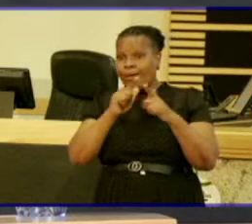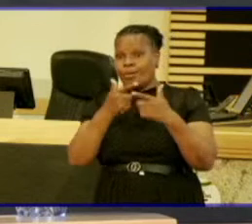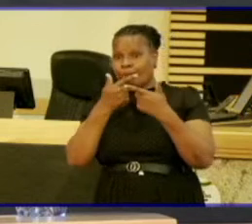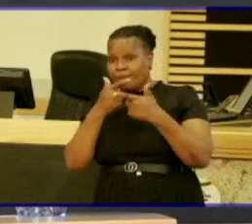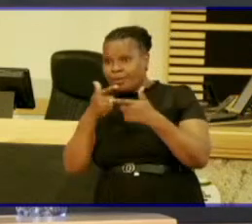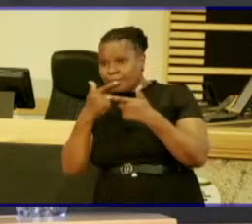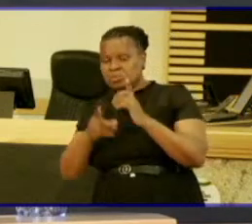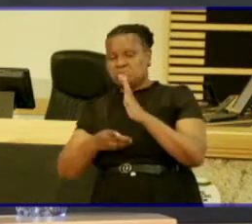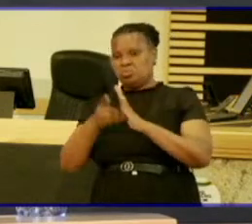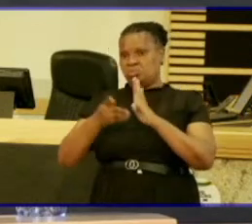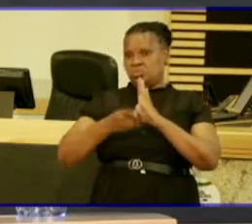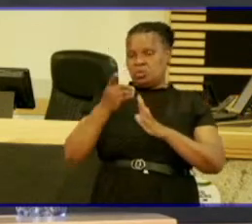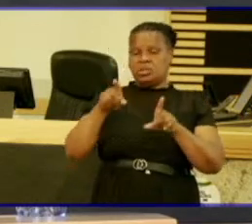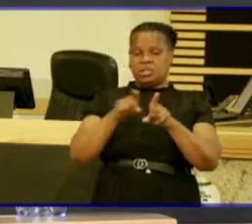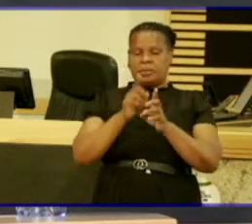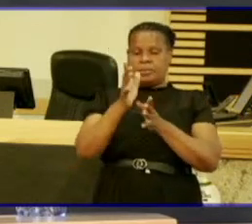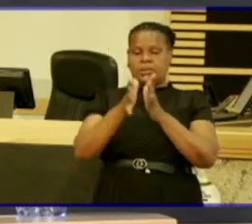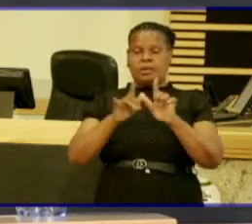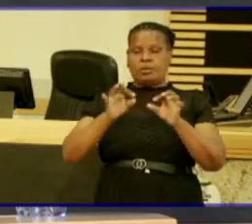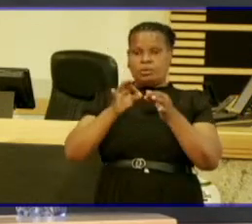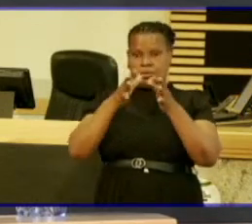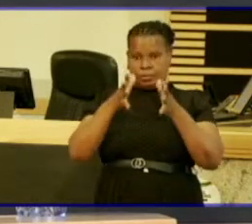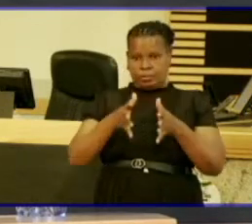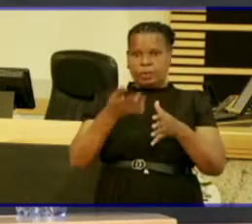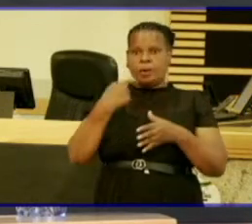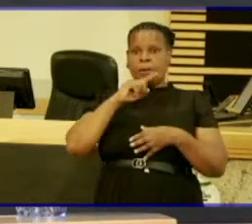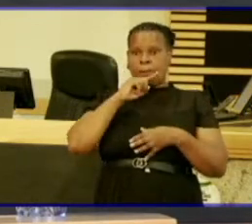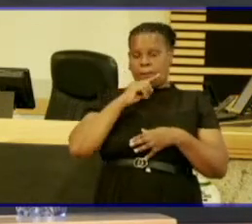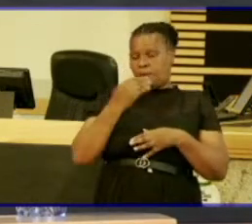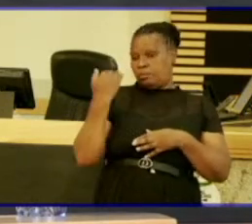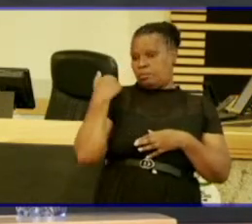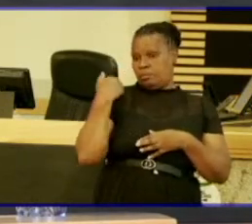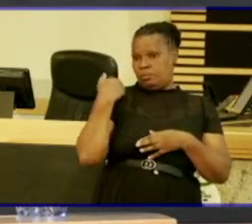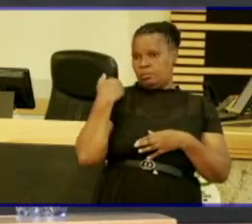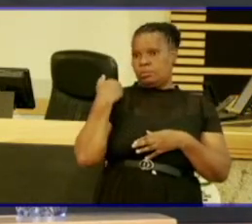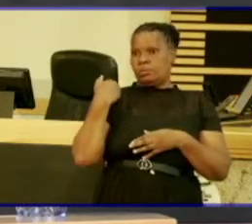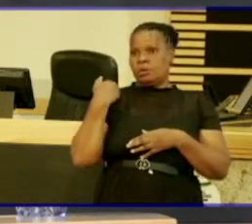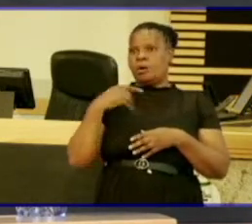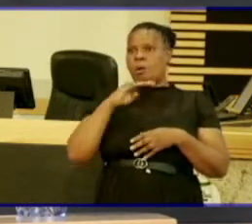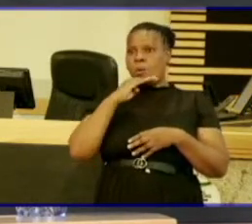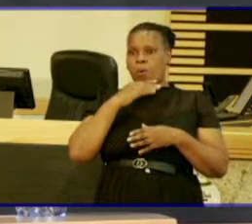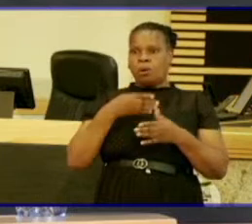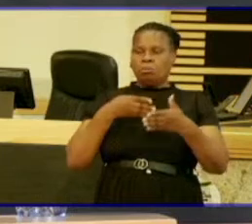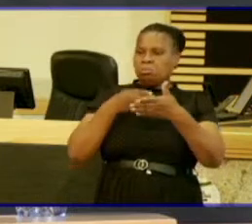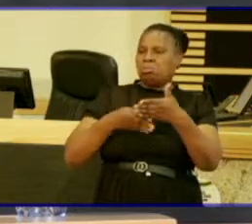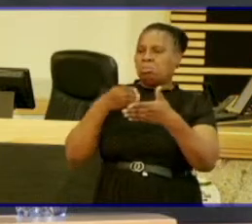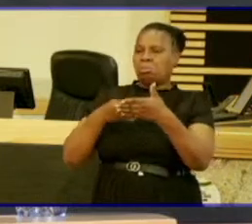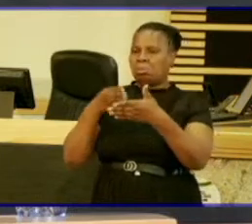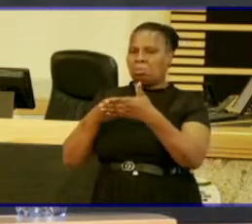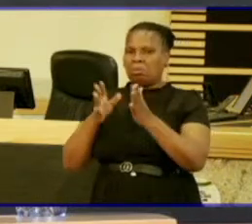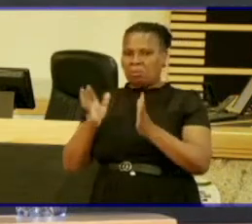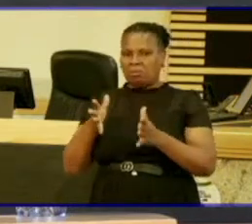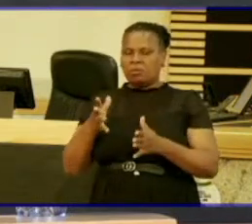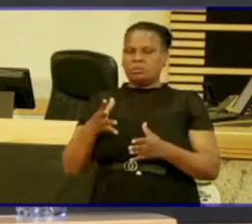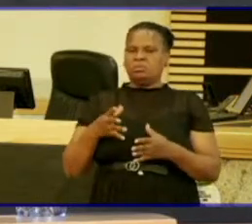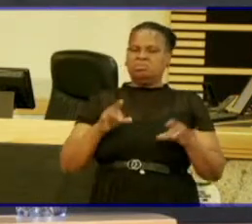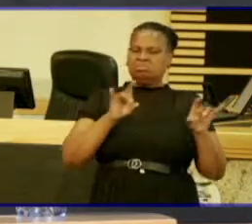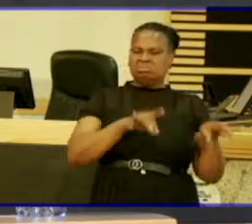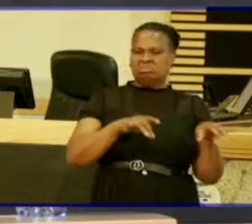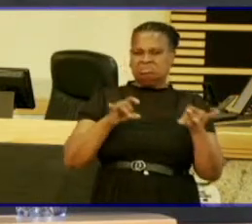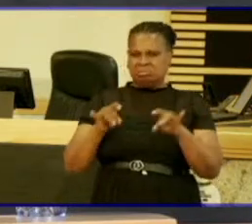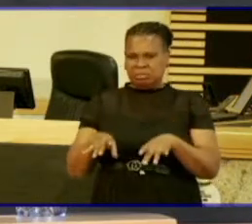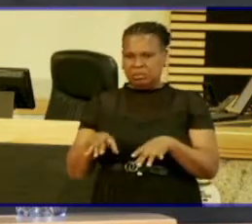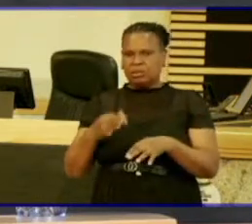the development of sign language. Last year, we repatriated and reburied the mortal remains of our struggle